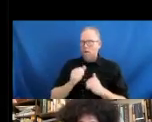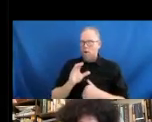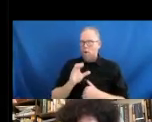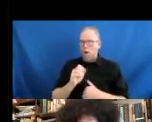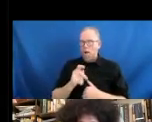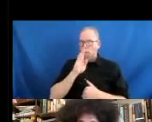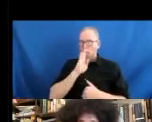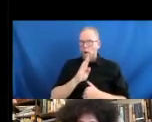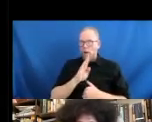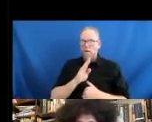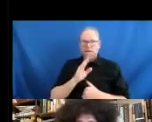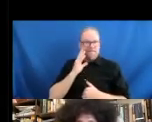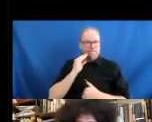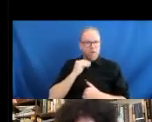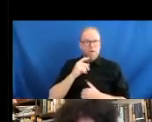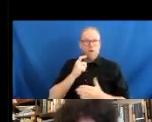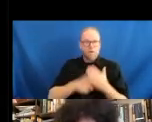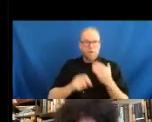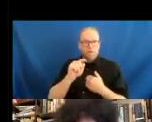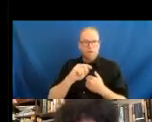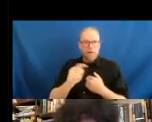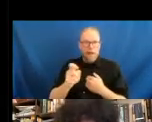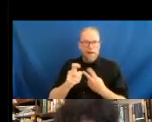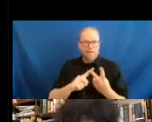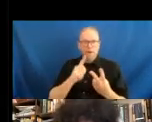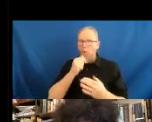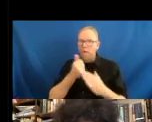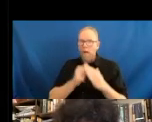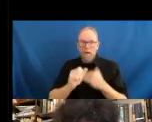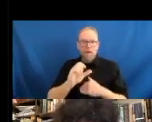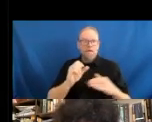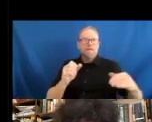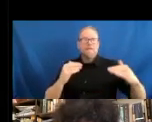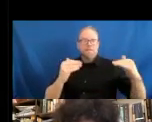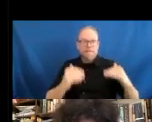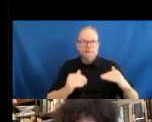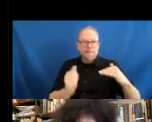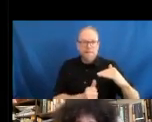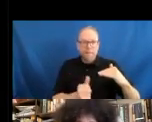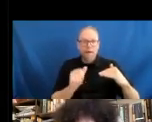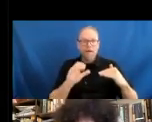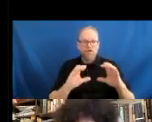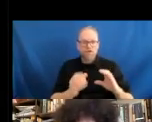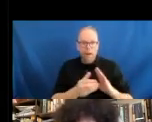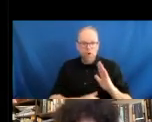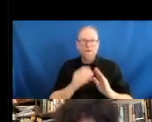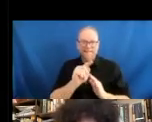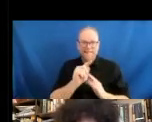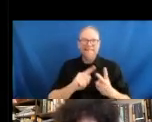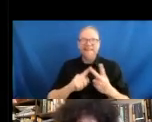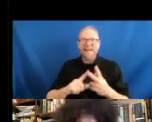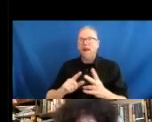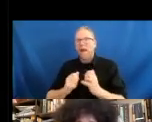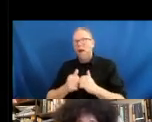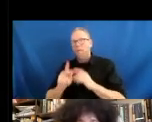be taxed, whether it will fall into subchapter T or another tax structure, how decisions will be